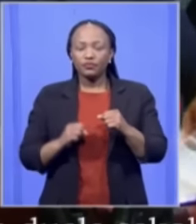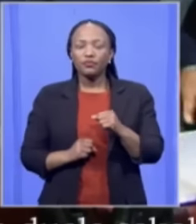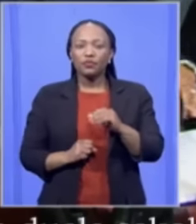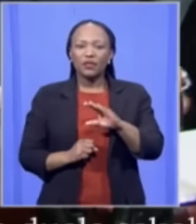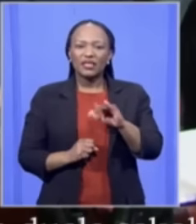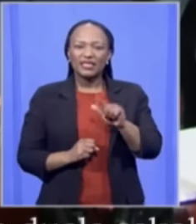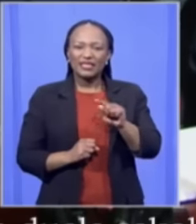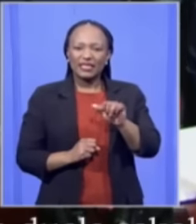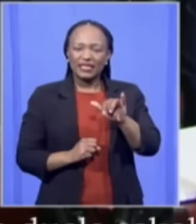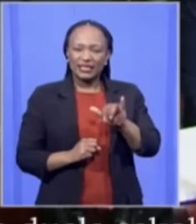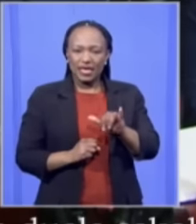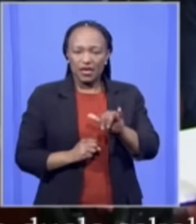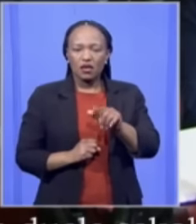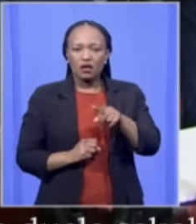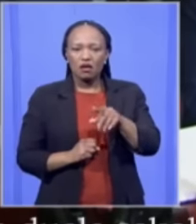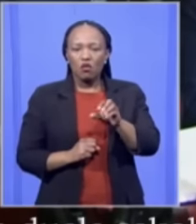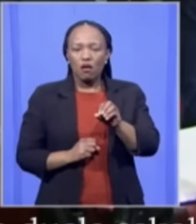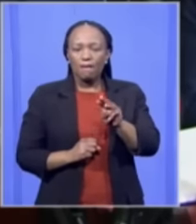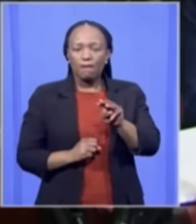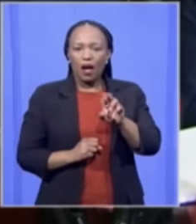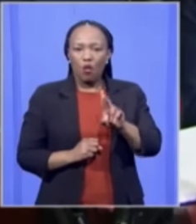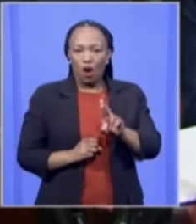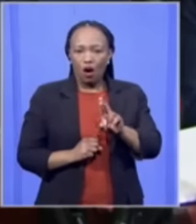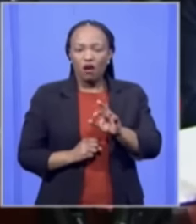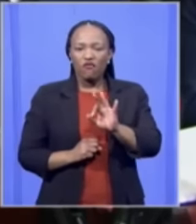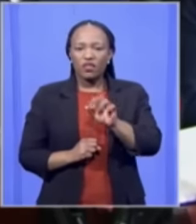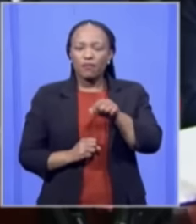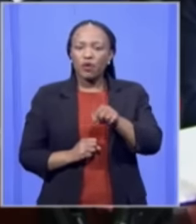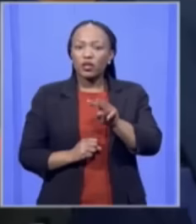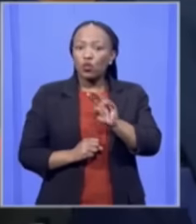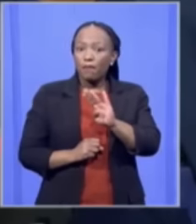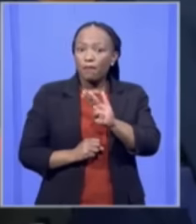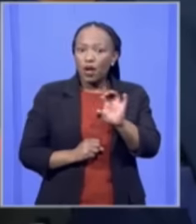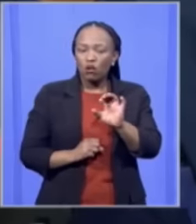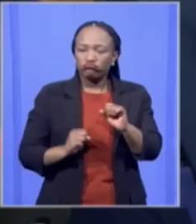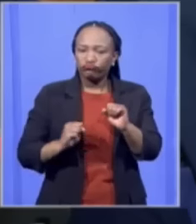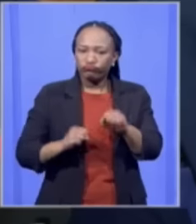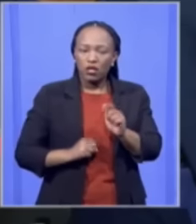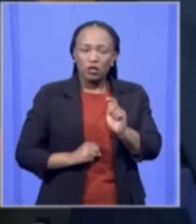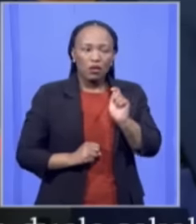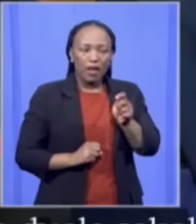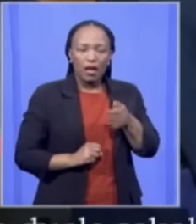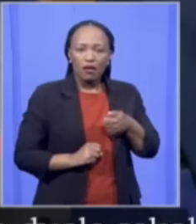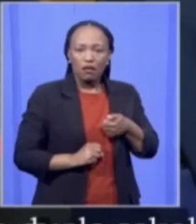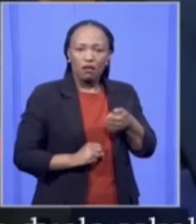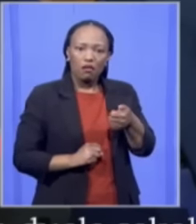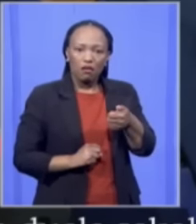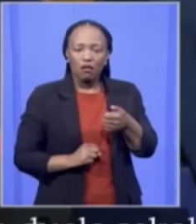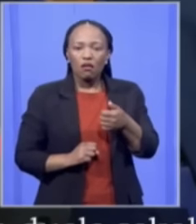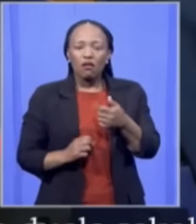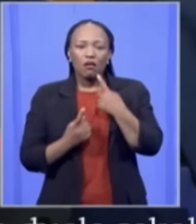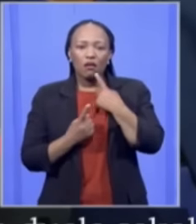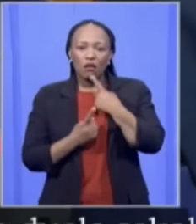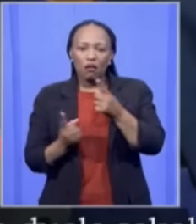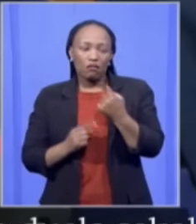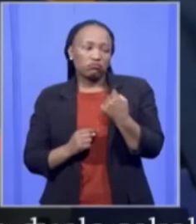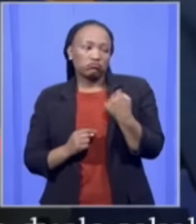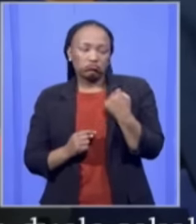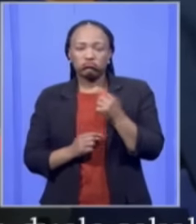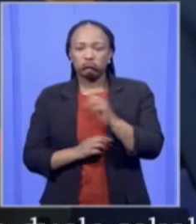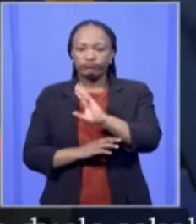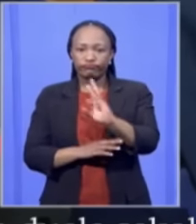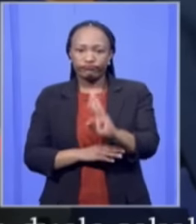sa diranta di le dibilione di le 3.2 e tla morago ga gore Eskom e rebole kitsiso ka ngwana tsele e tshosetsa go